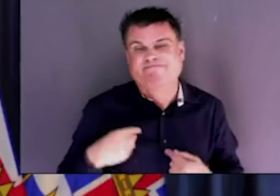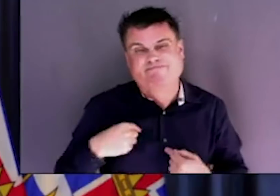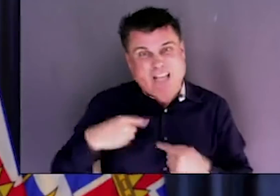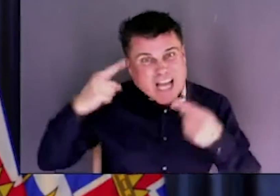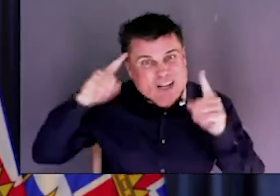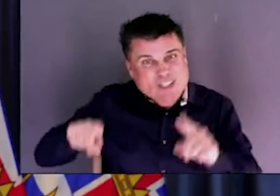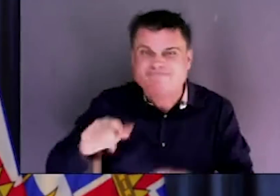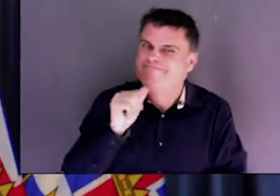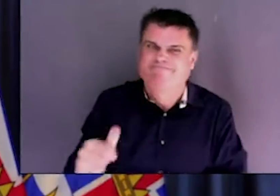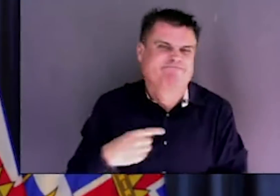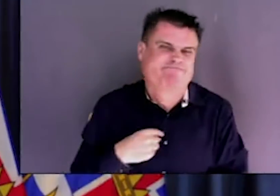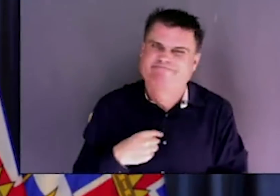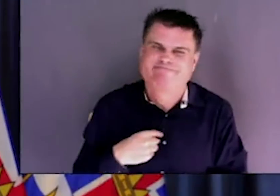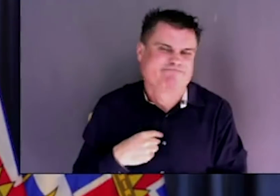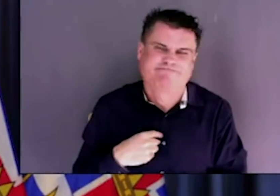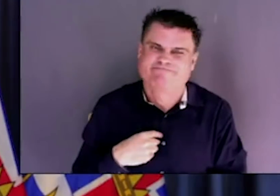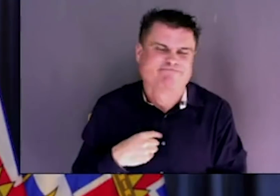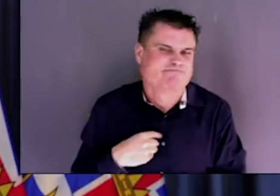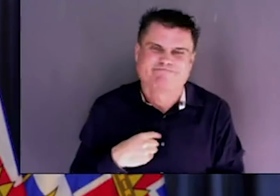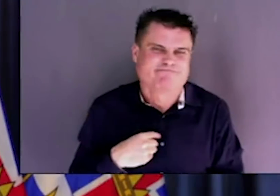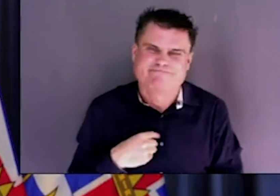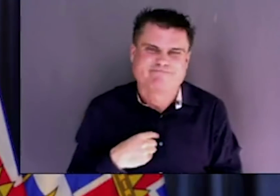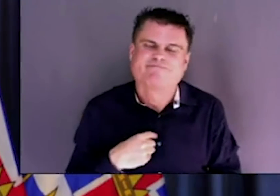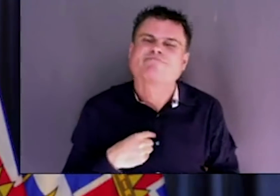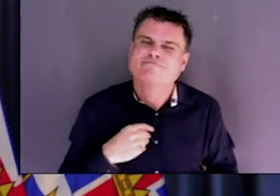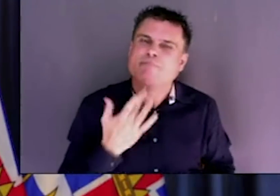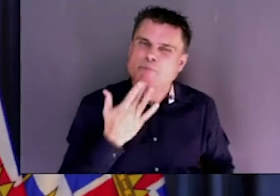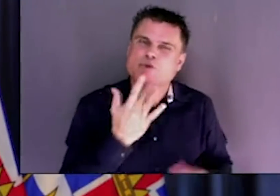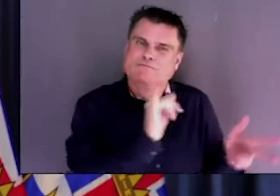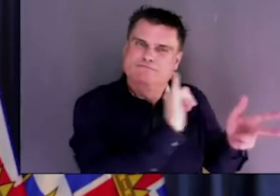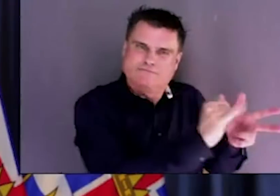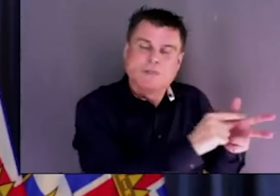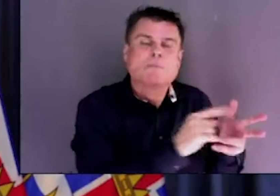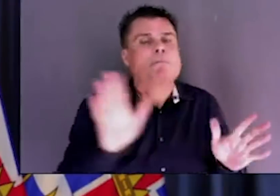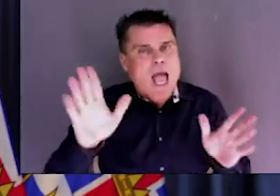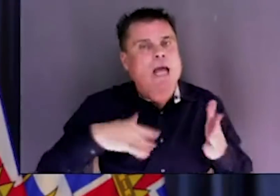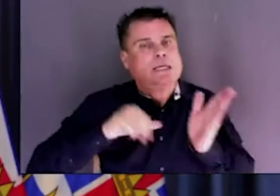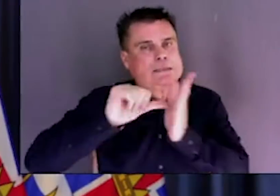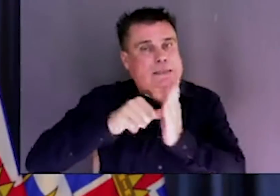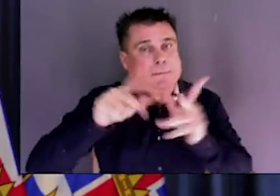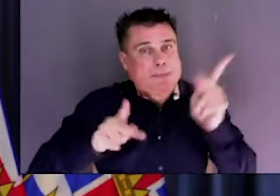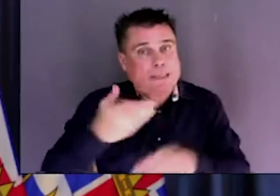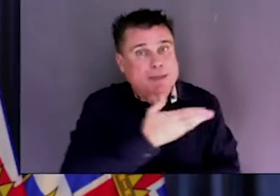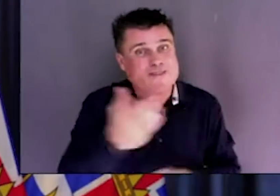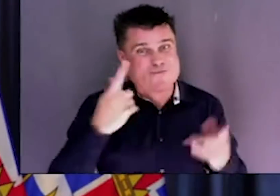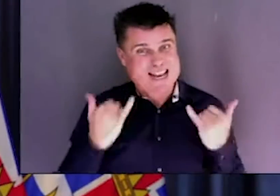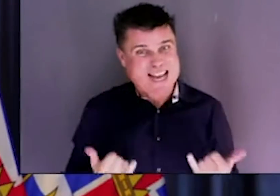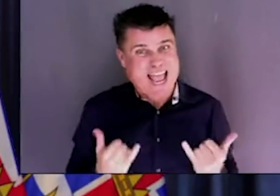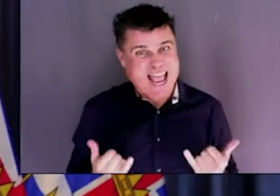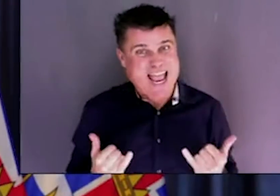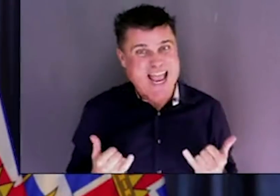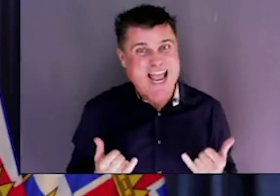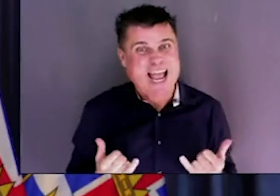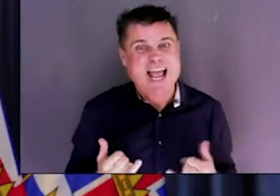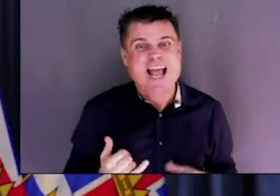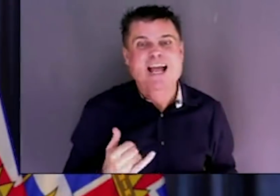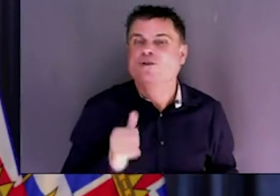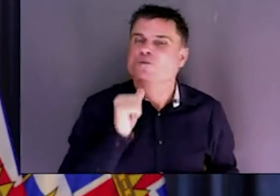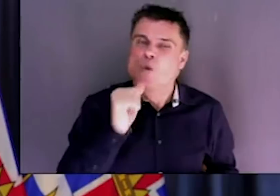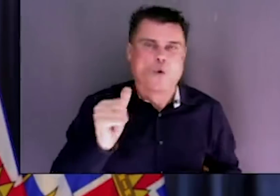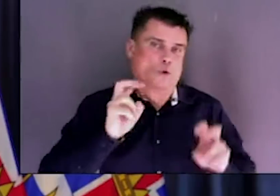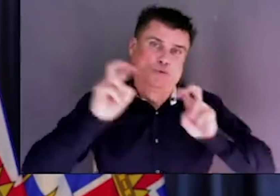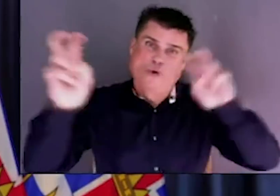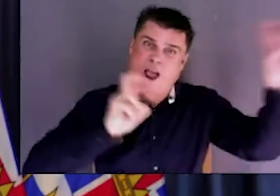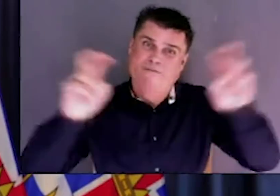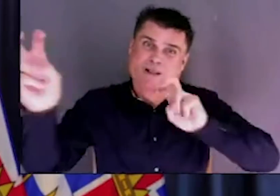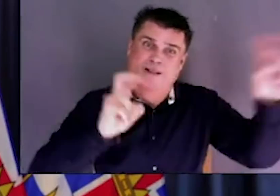that perhaps by saying don't get on the ferry is the best course of action until we get this latest wave